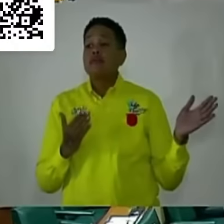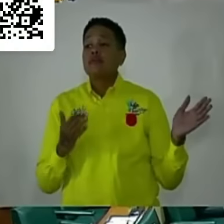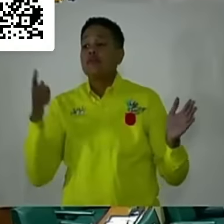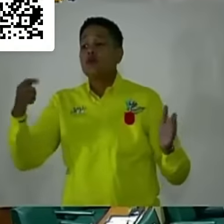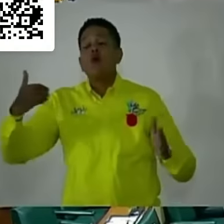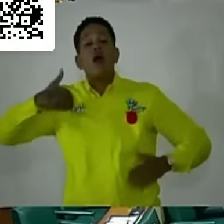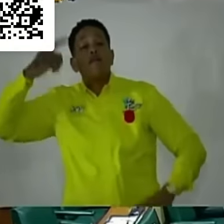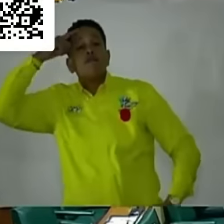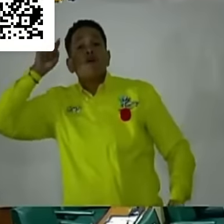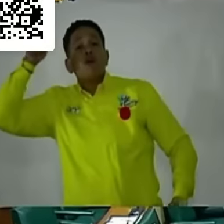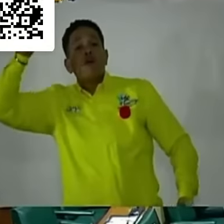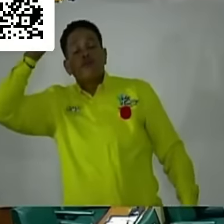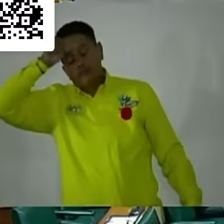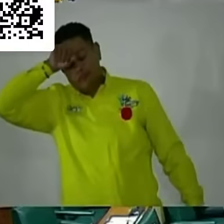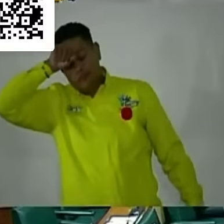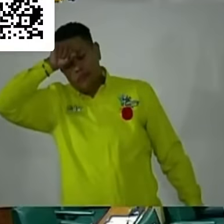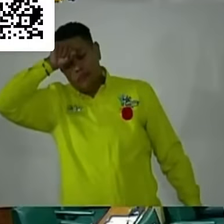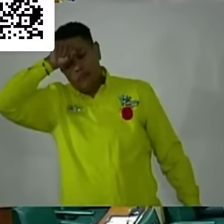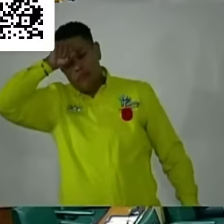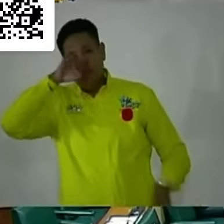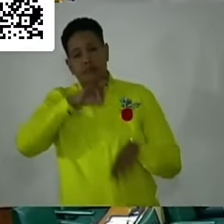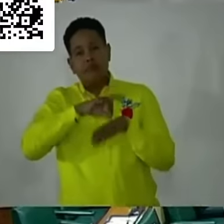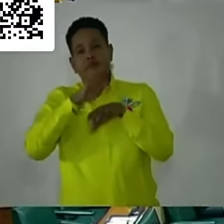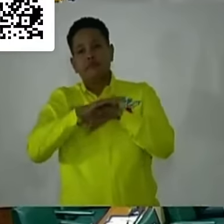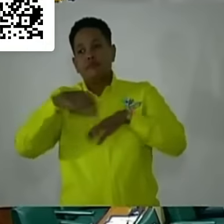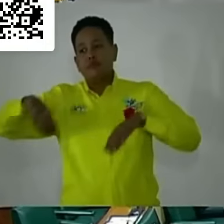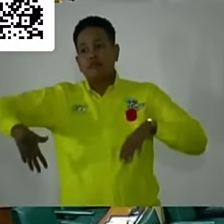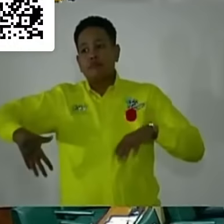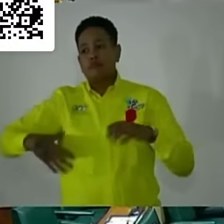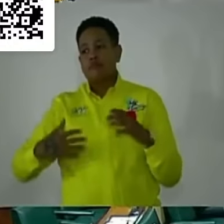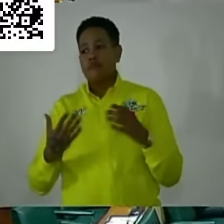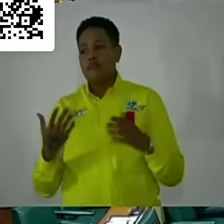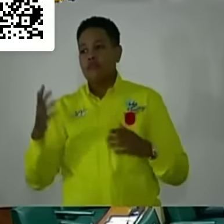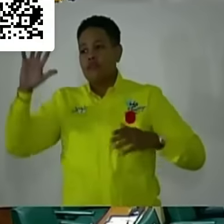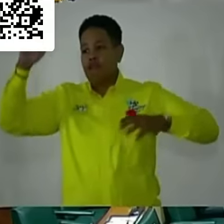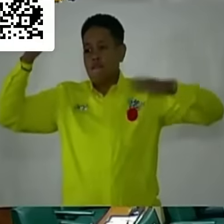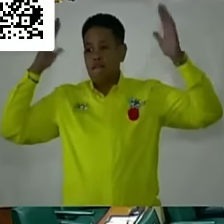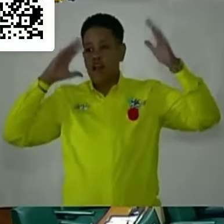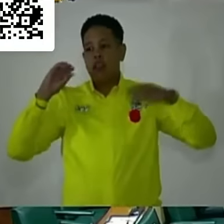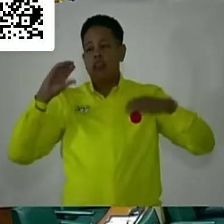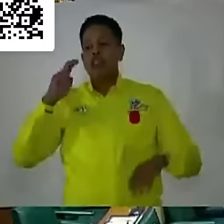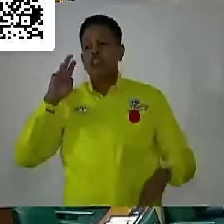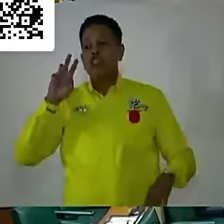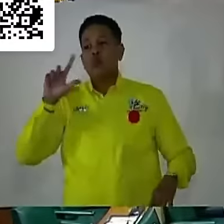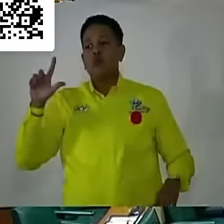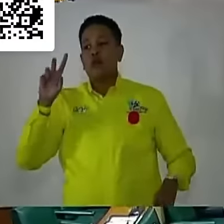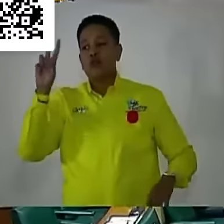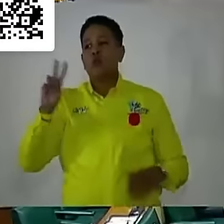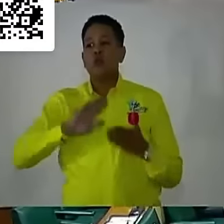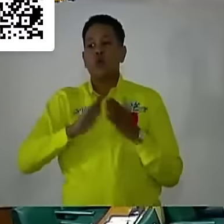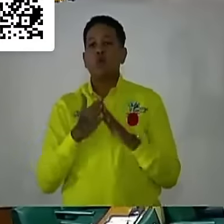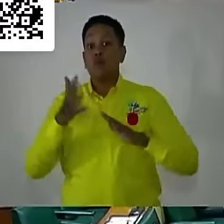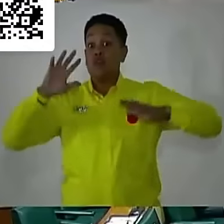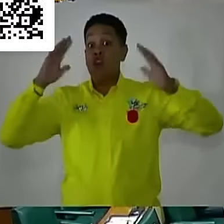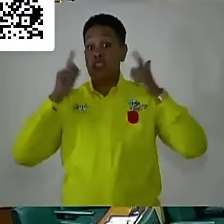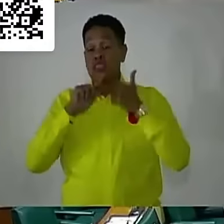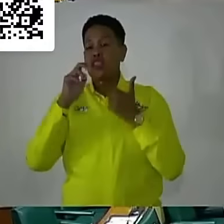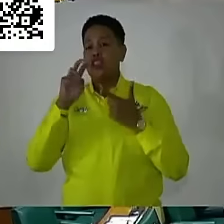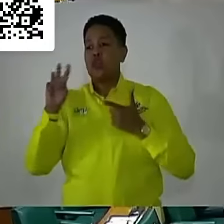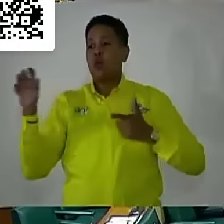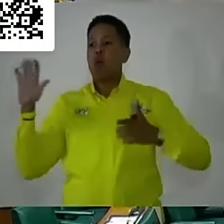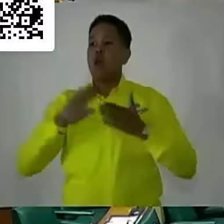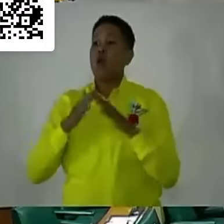have for vector control for Forest and Chigwell? Those are two communities that have been marooned